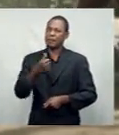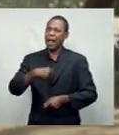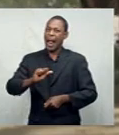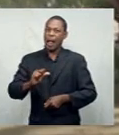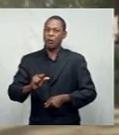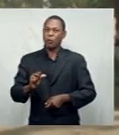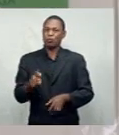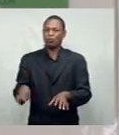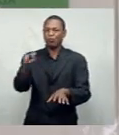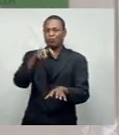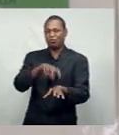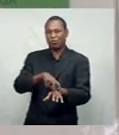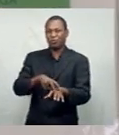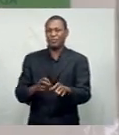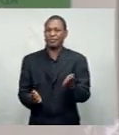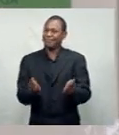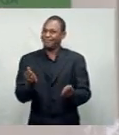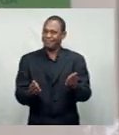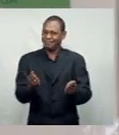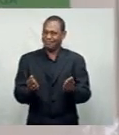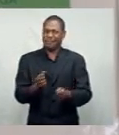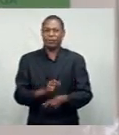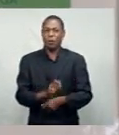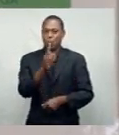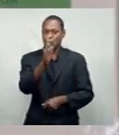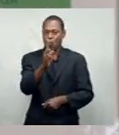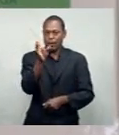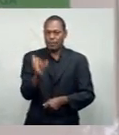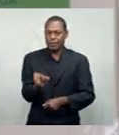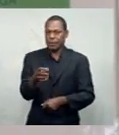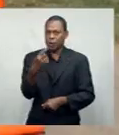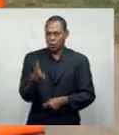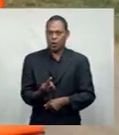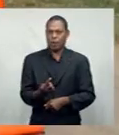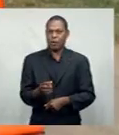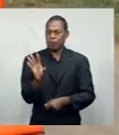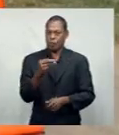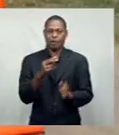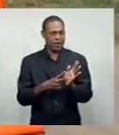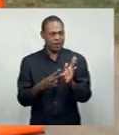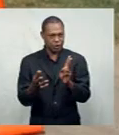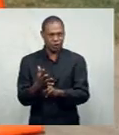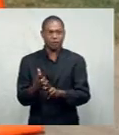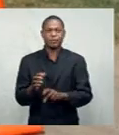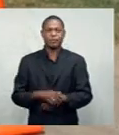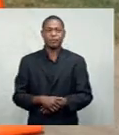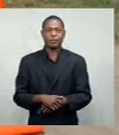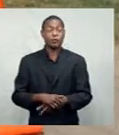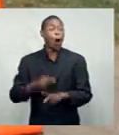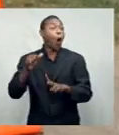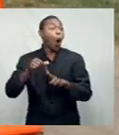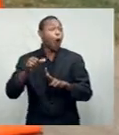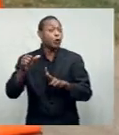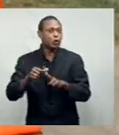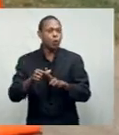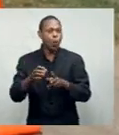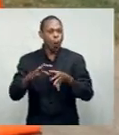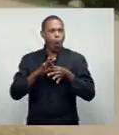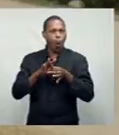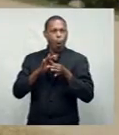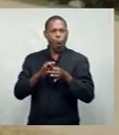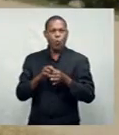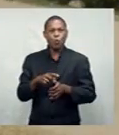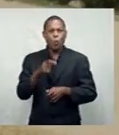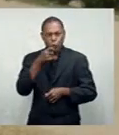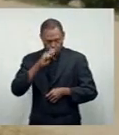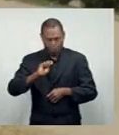vehicle where the driver and the vehicles we use are only from the village. The village also conducts its own swabbing 3 days a